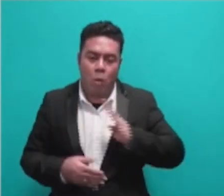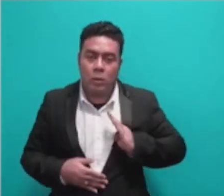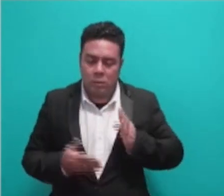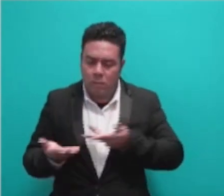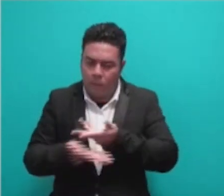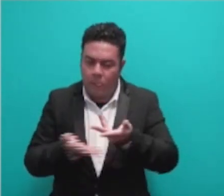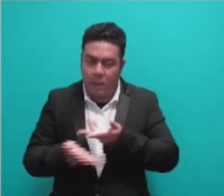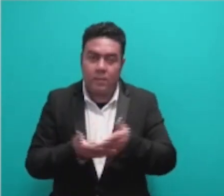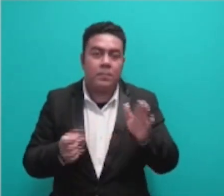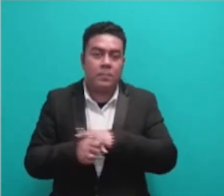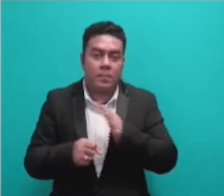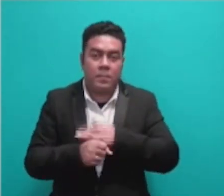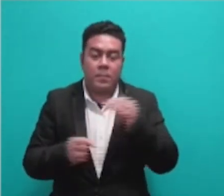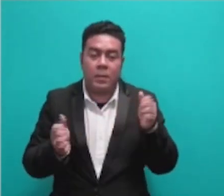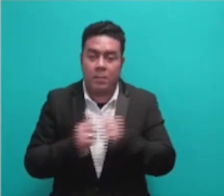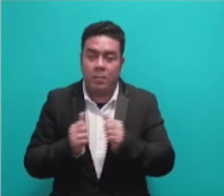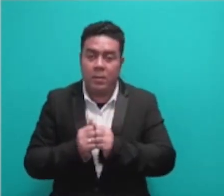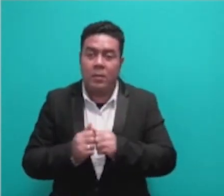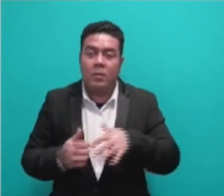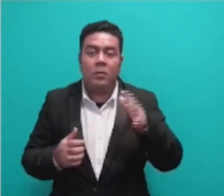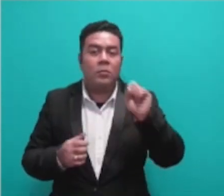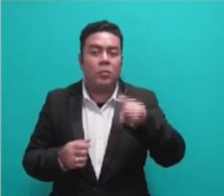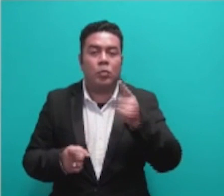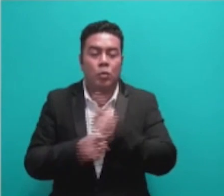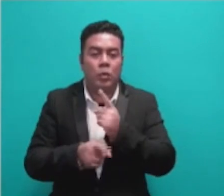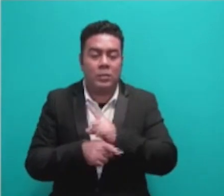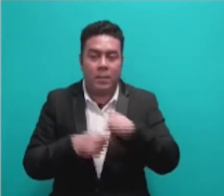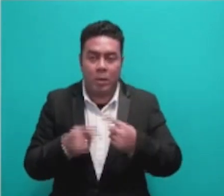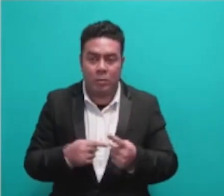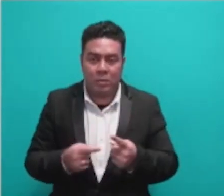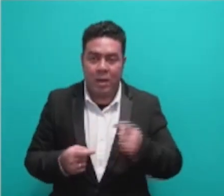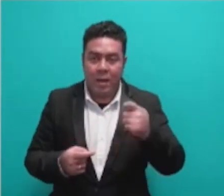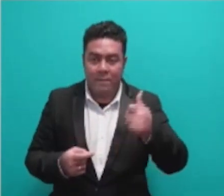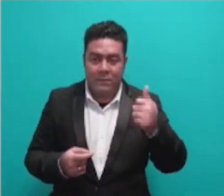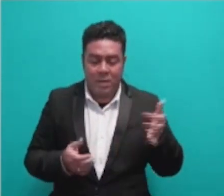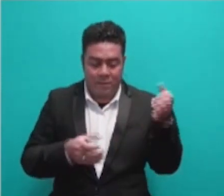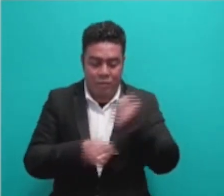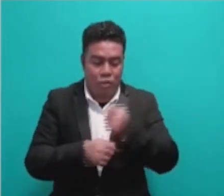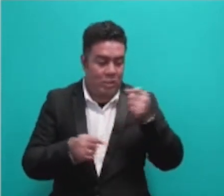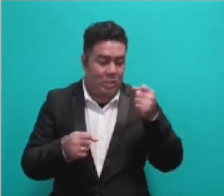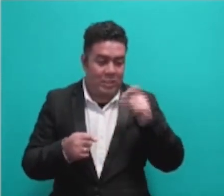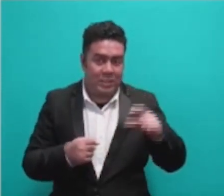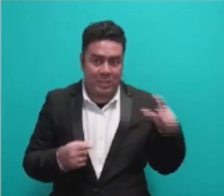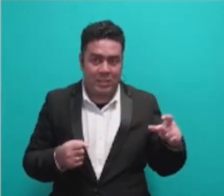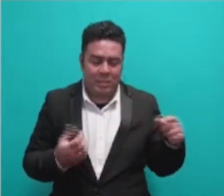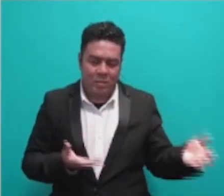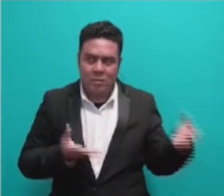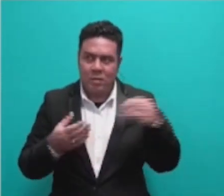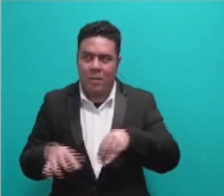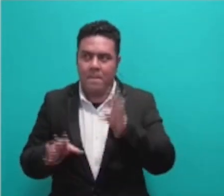cabinet. There is, in the original Act, it talks about, after it comes from the GCC, it goes to the Clerk of